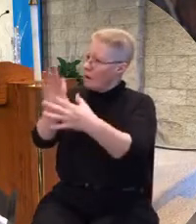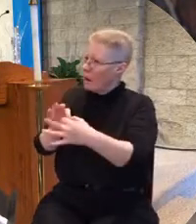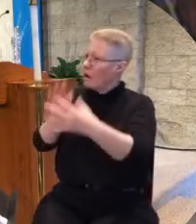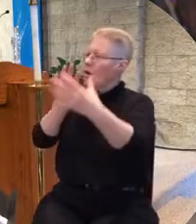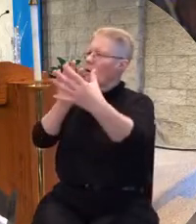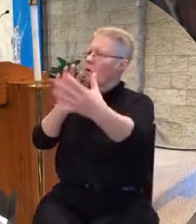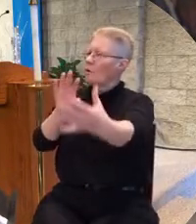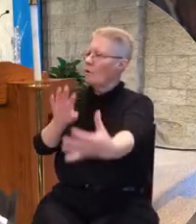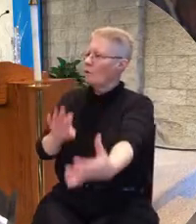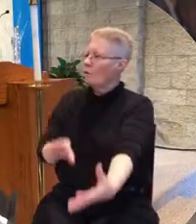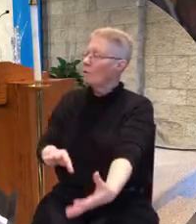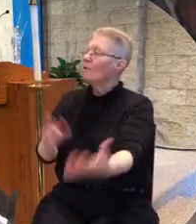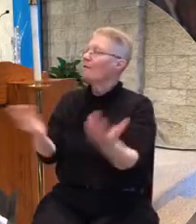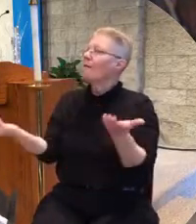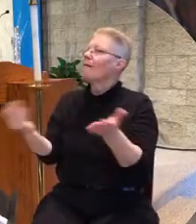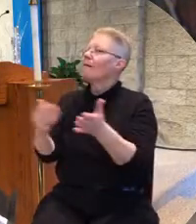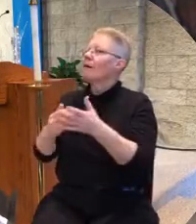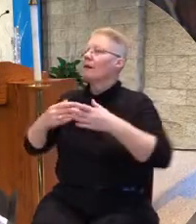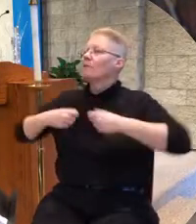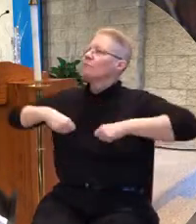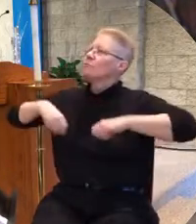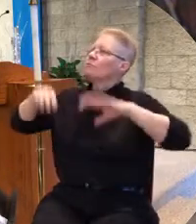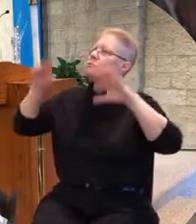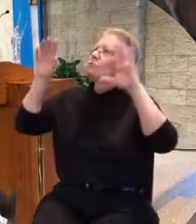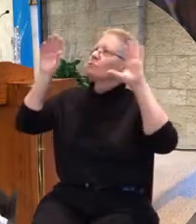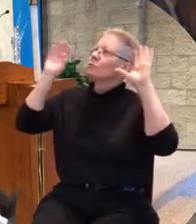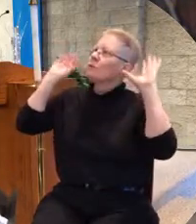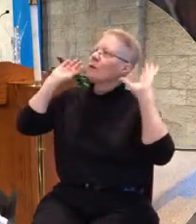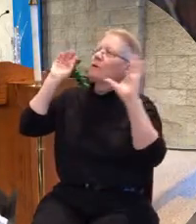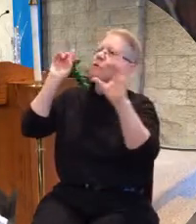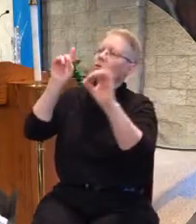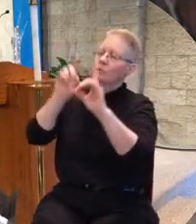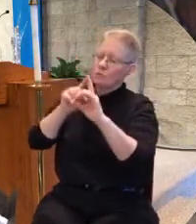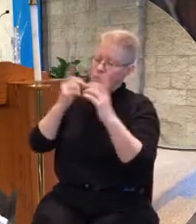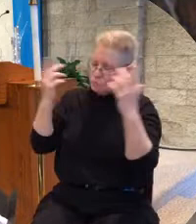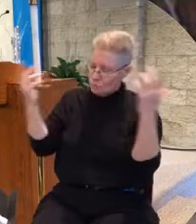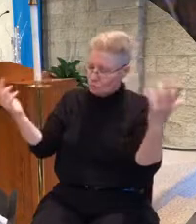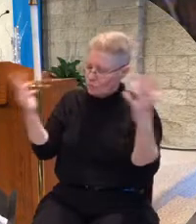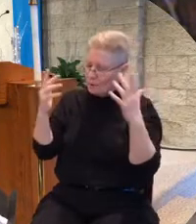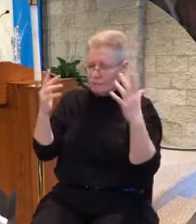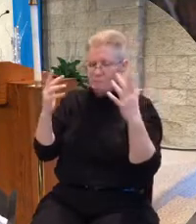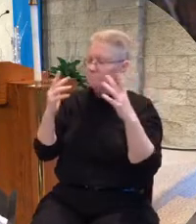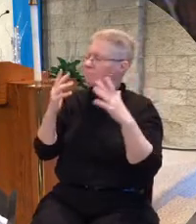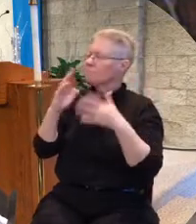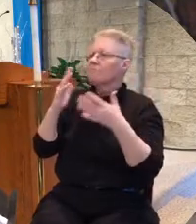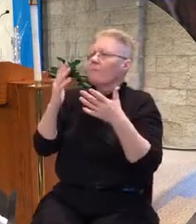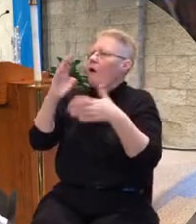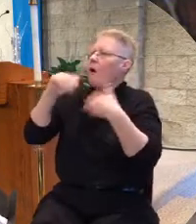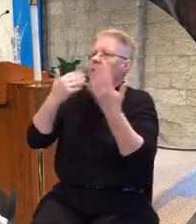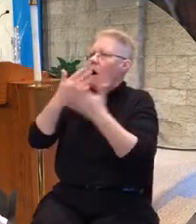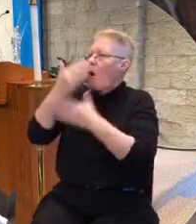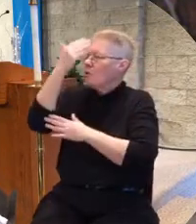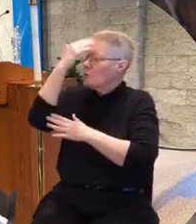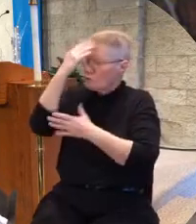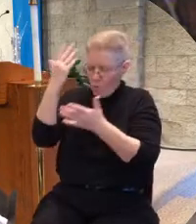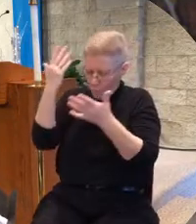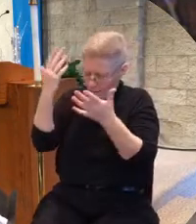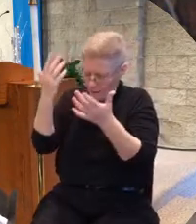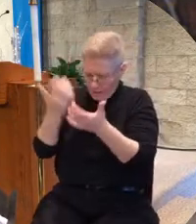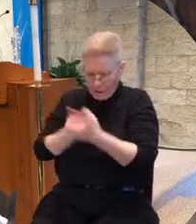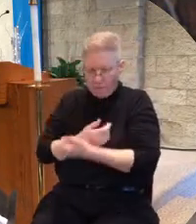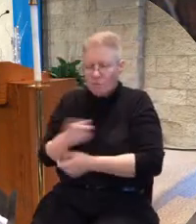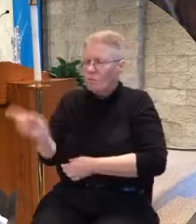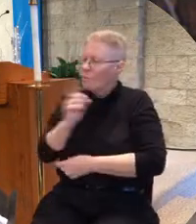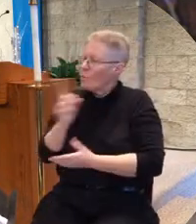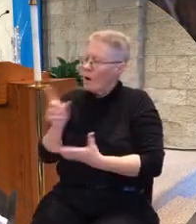And surrender again to that infinite, invisible presence within, knowing without a doubt that this presence within